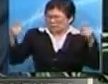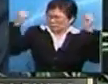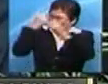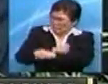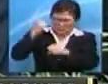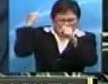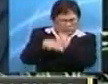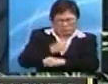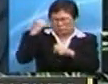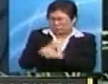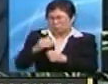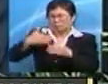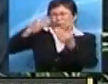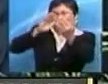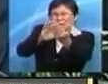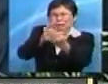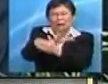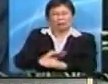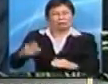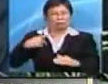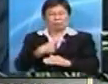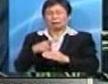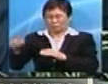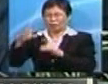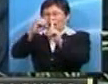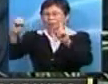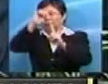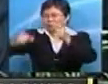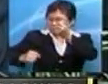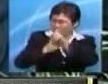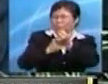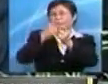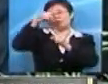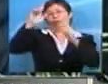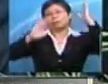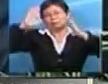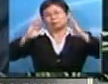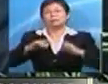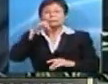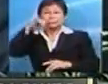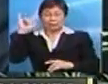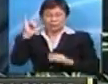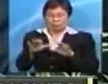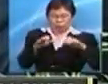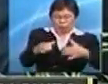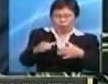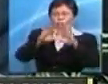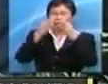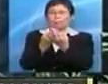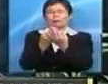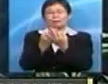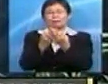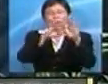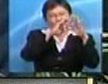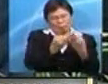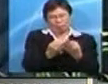ahead and reaffirms its unshakable support for Malaysia. Yesterday, a group of families whose loved ones were on